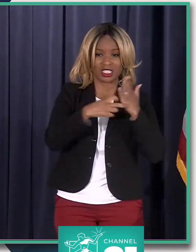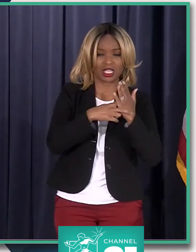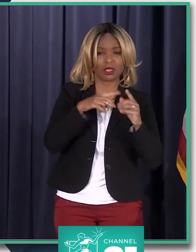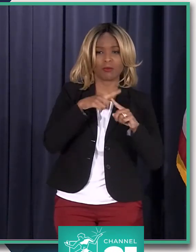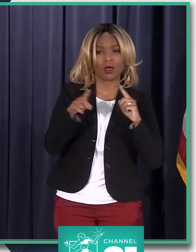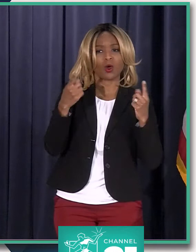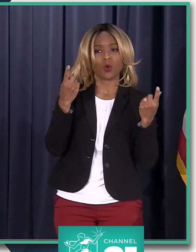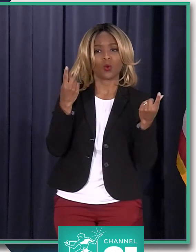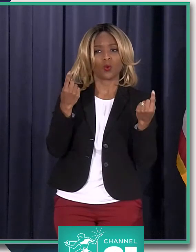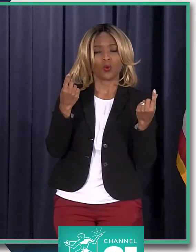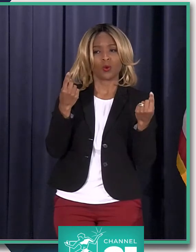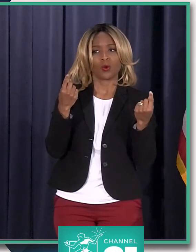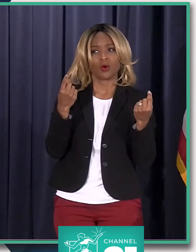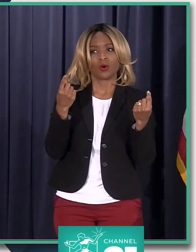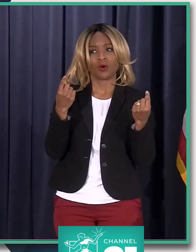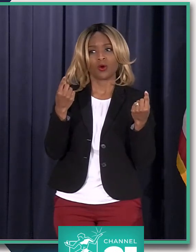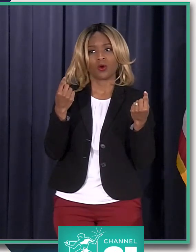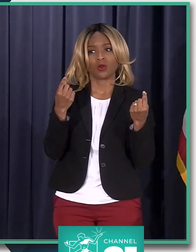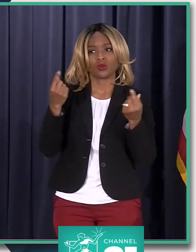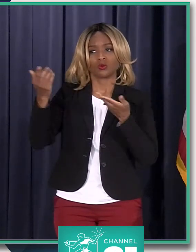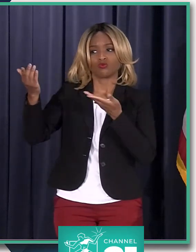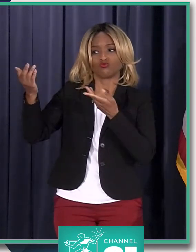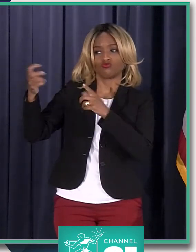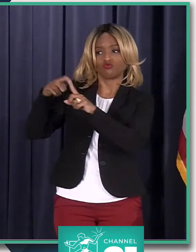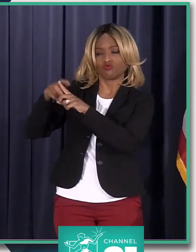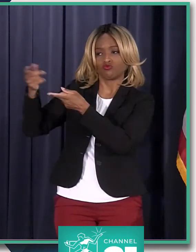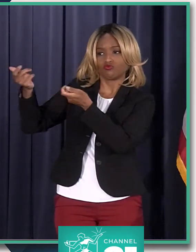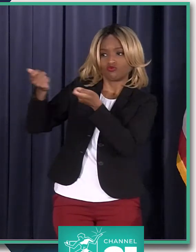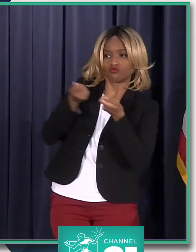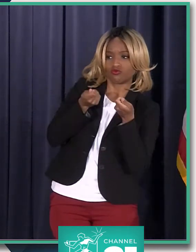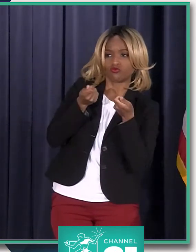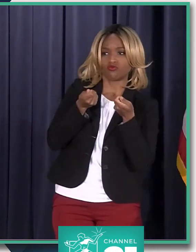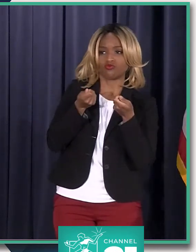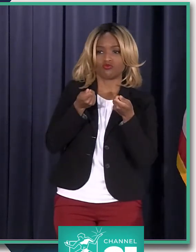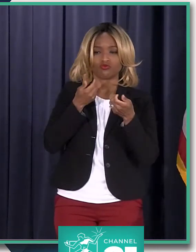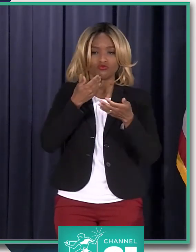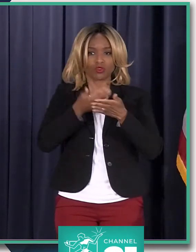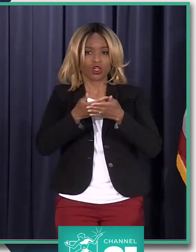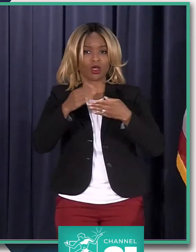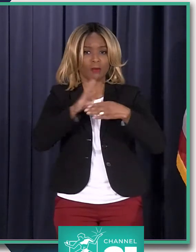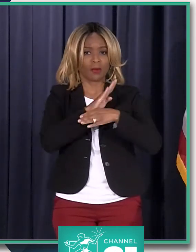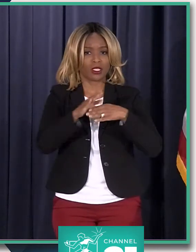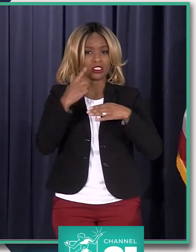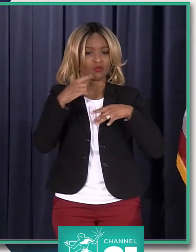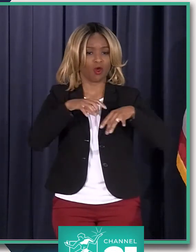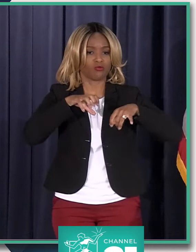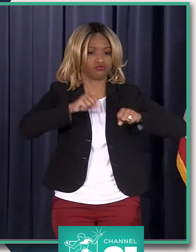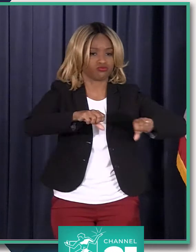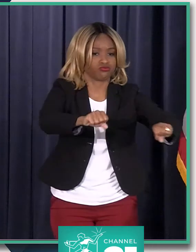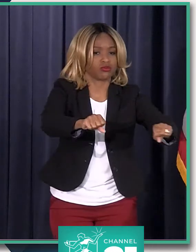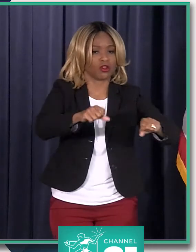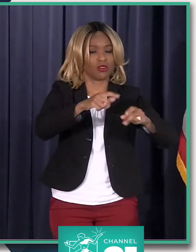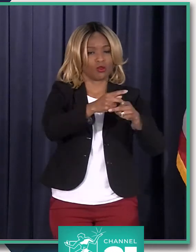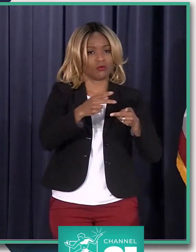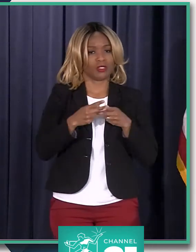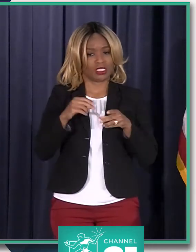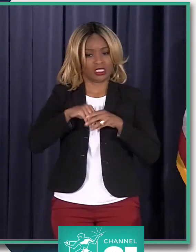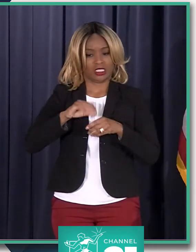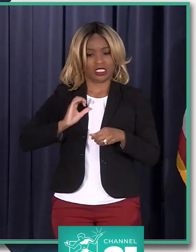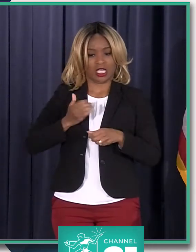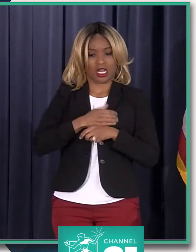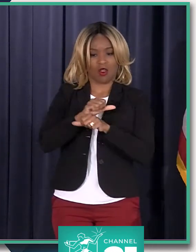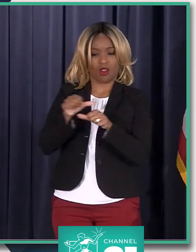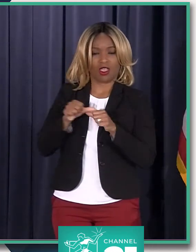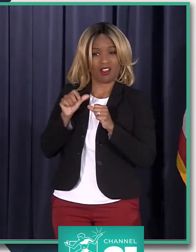done to bring in viable businesses to use these commercial properties in our area? They're standing vacant. Well, if